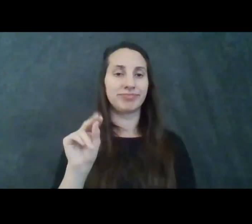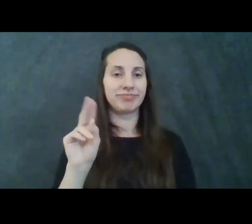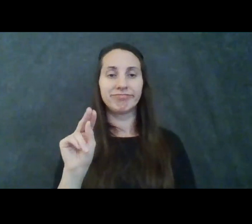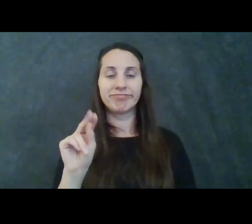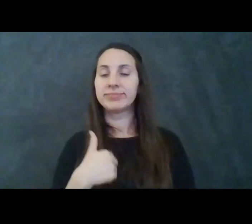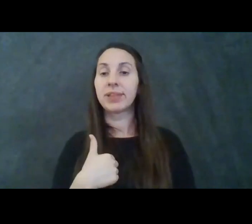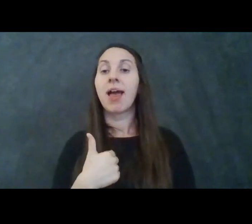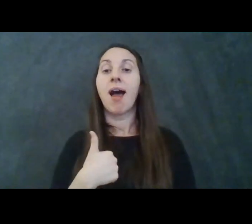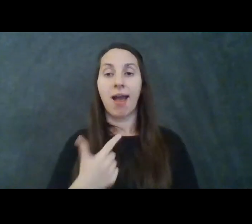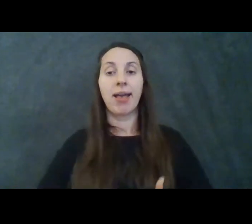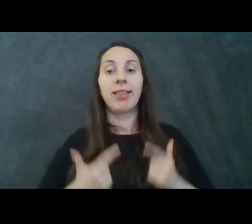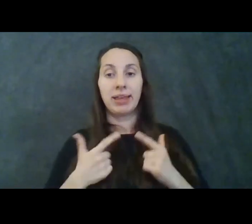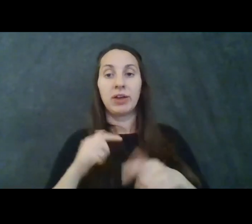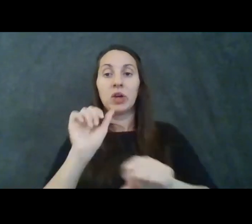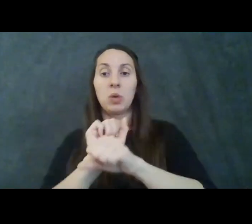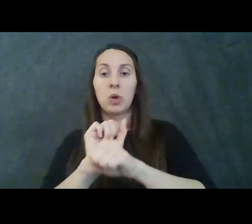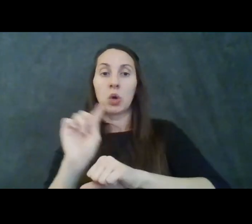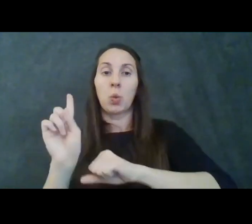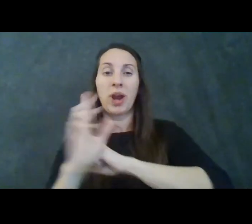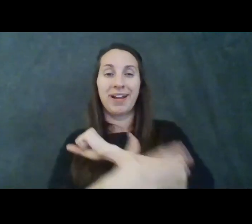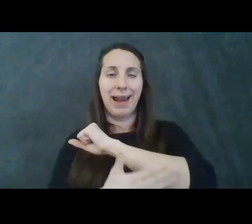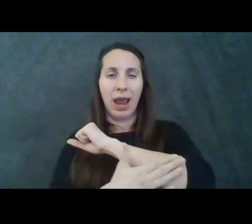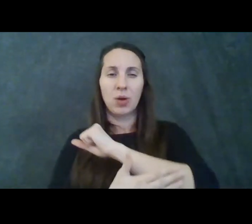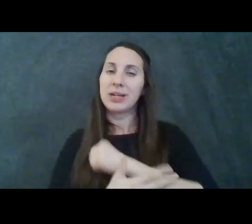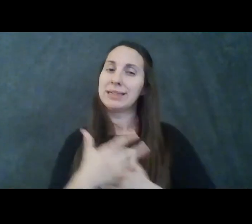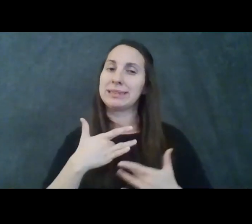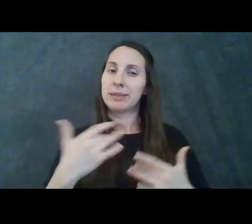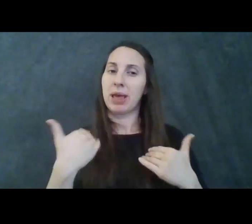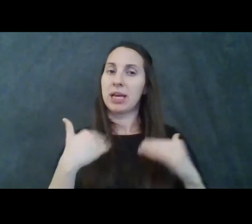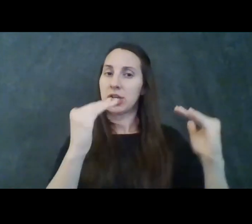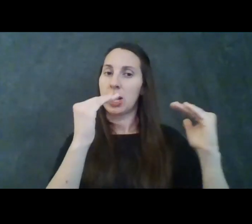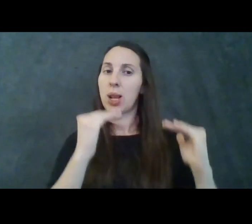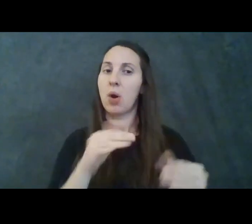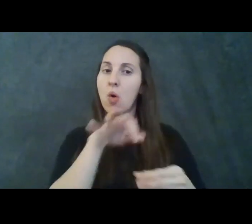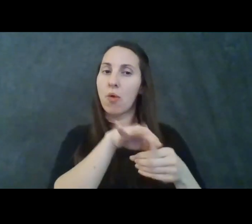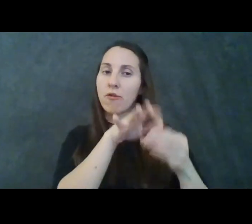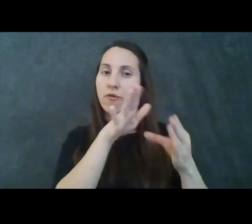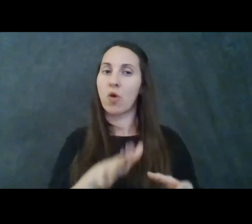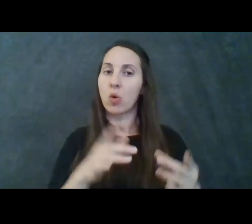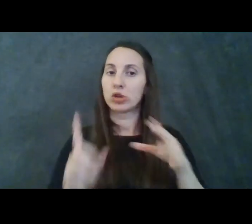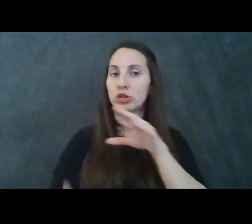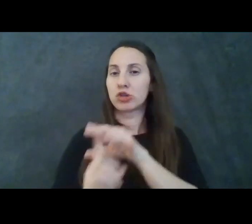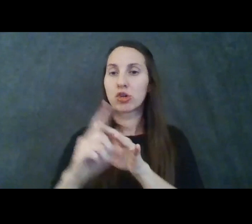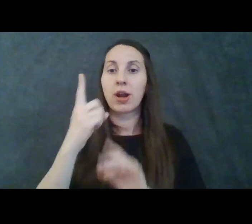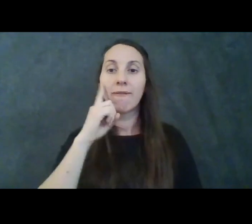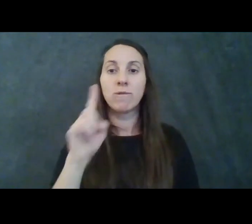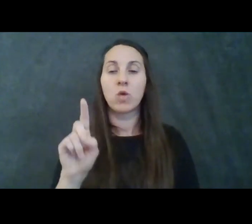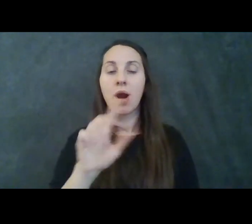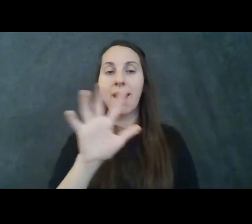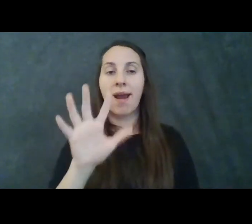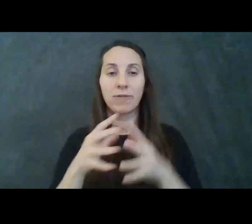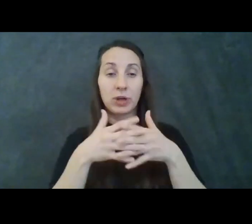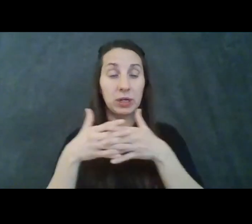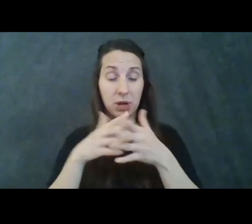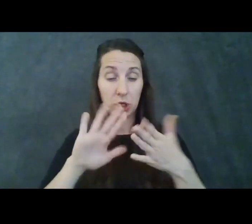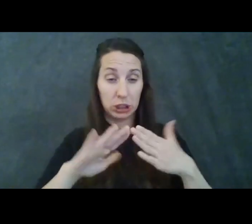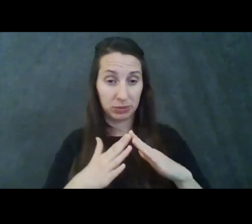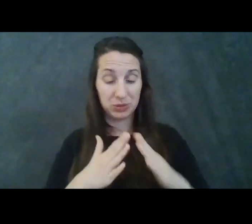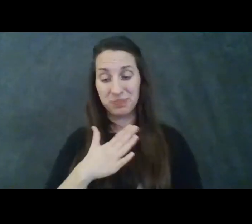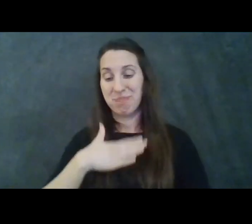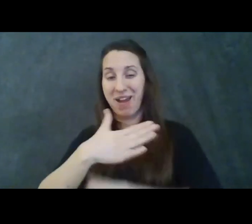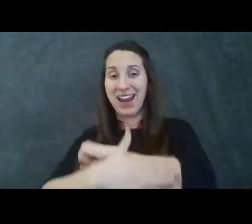county with a historically very low voter turnout for African American communities. In my county, historically, only